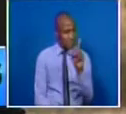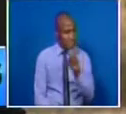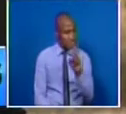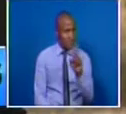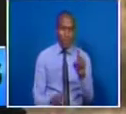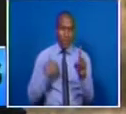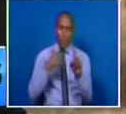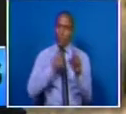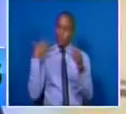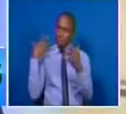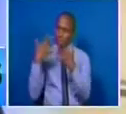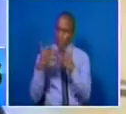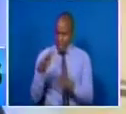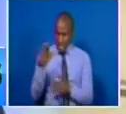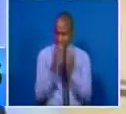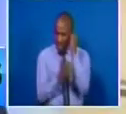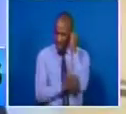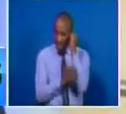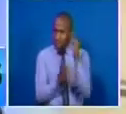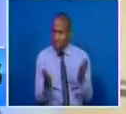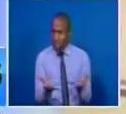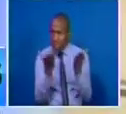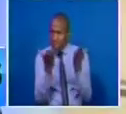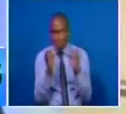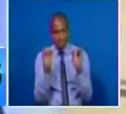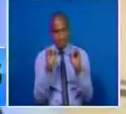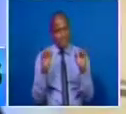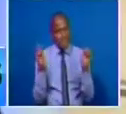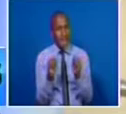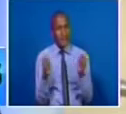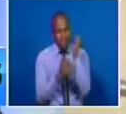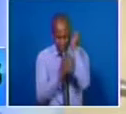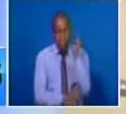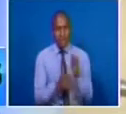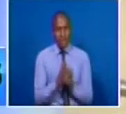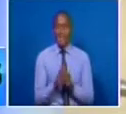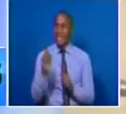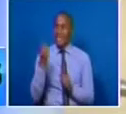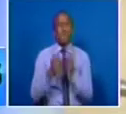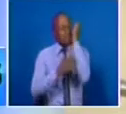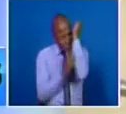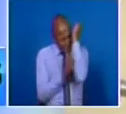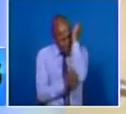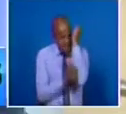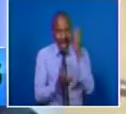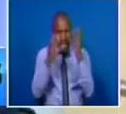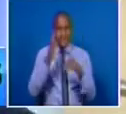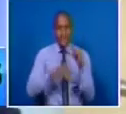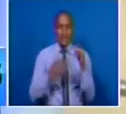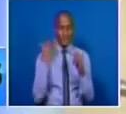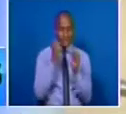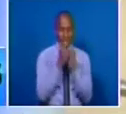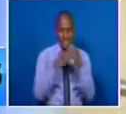we done in fighting poverty? We've done very poorly. In fact, most Kenyans are poorer than they were in